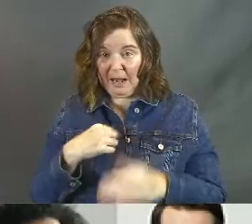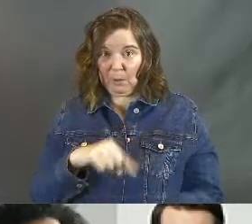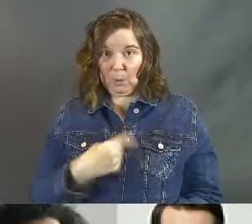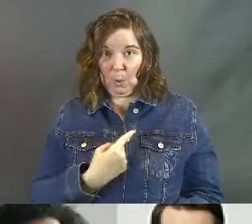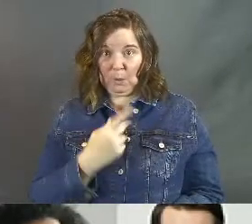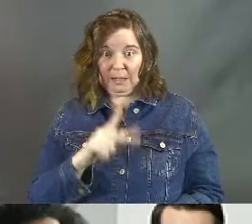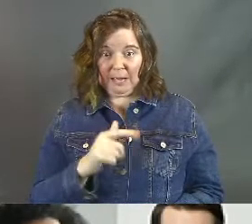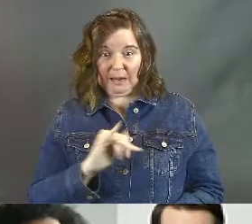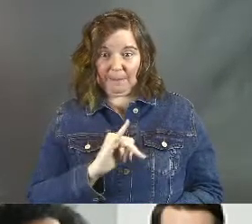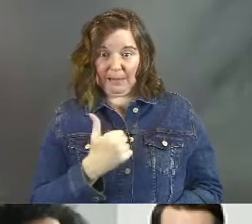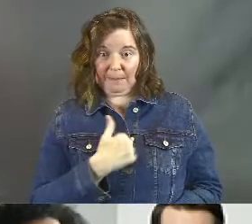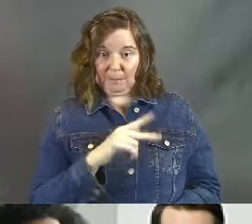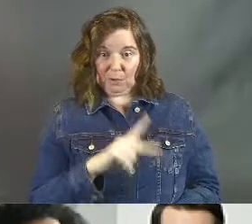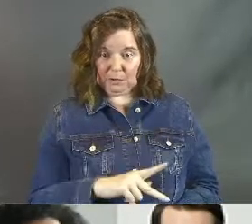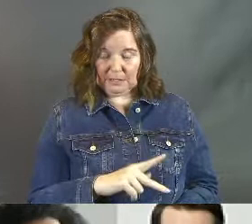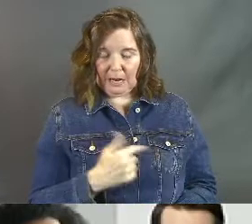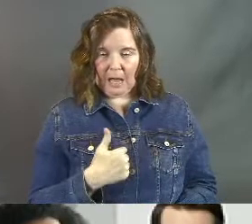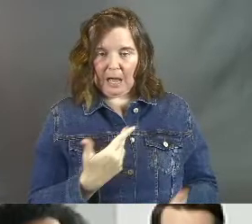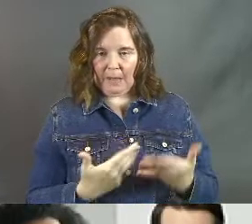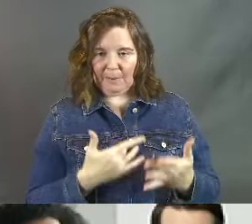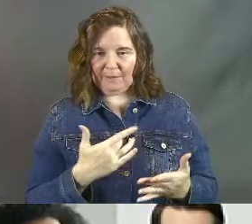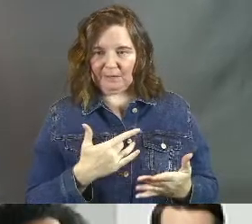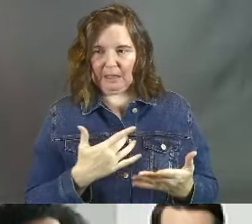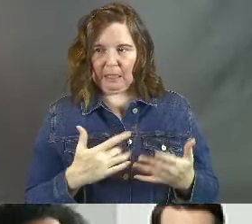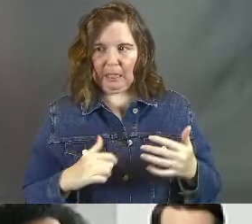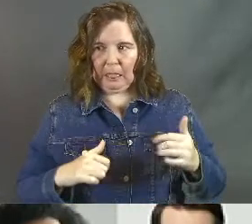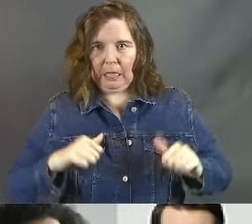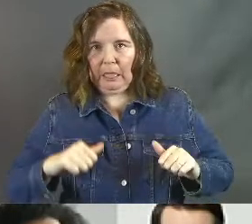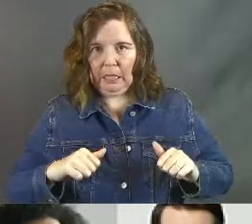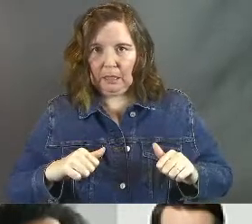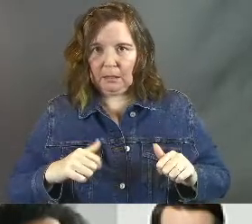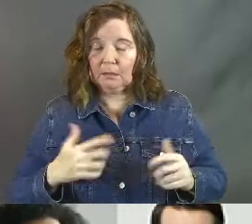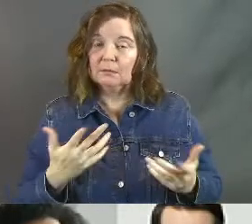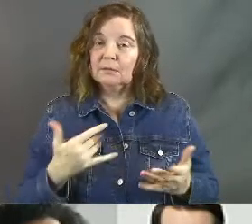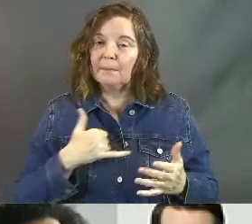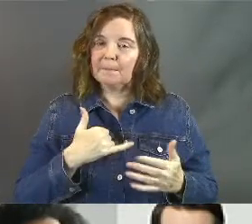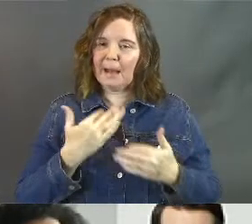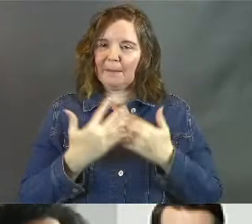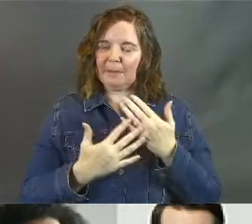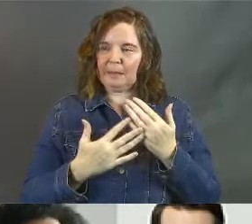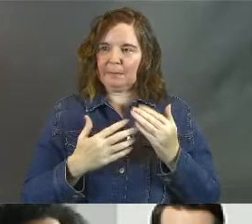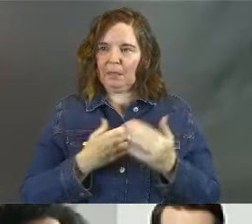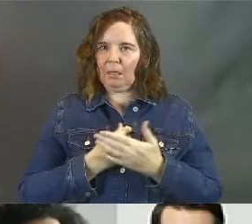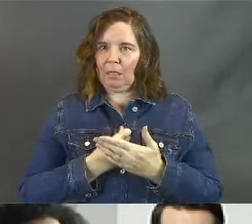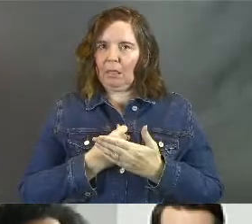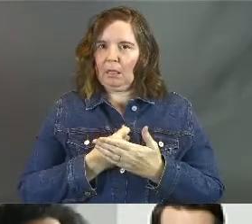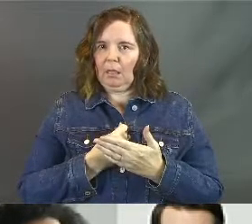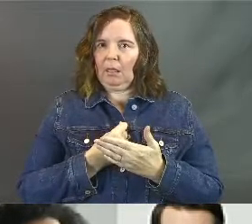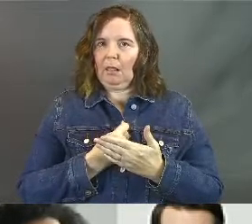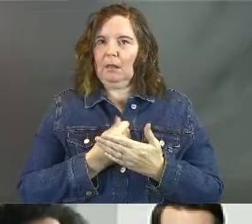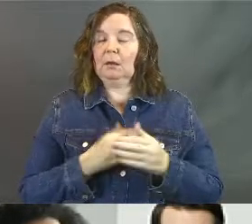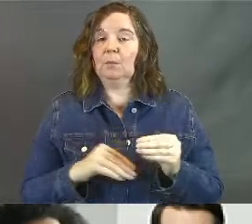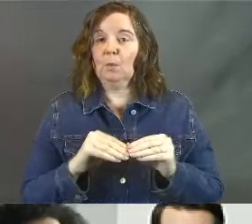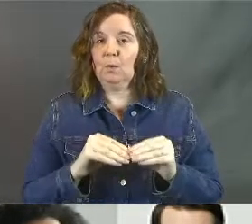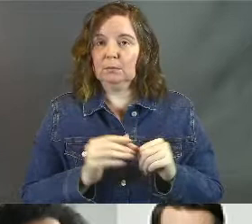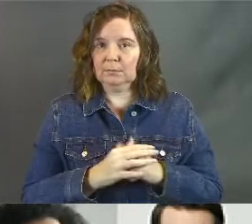the only kind of person like me in that room, I might feel a little bit uncomfortable. My blood might start pumping just a little bit